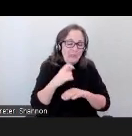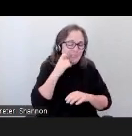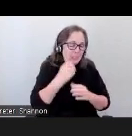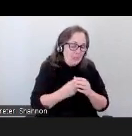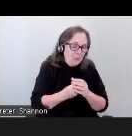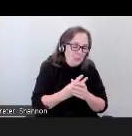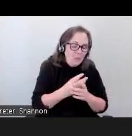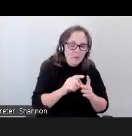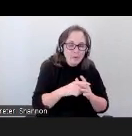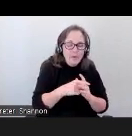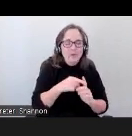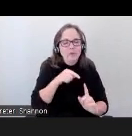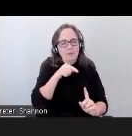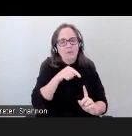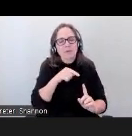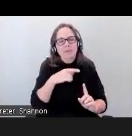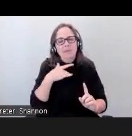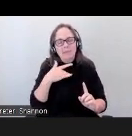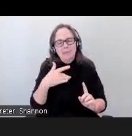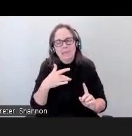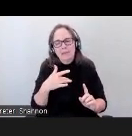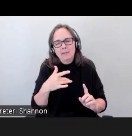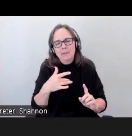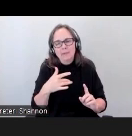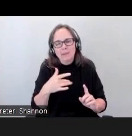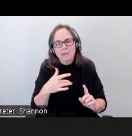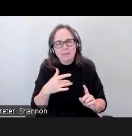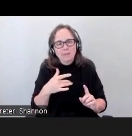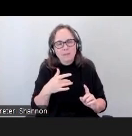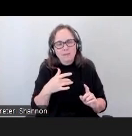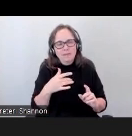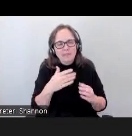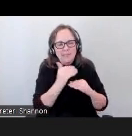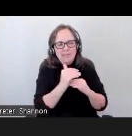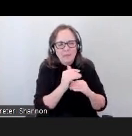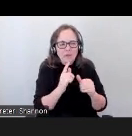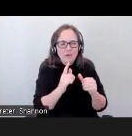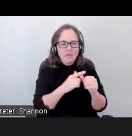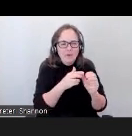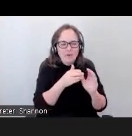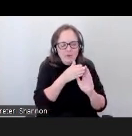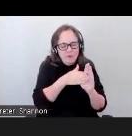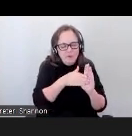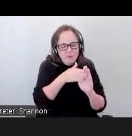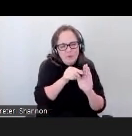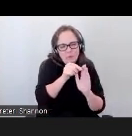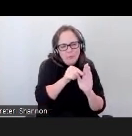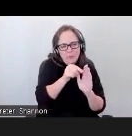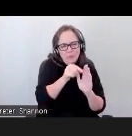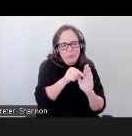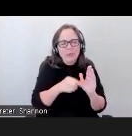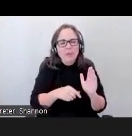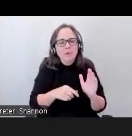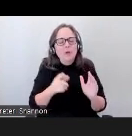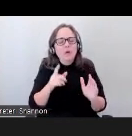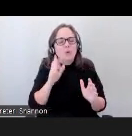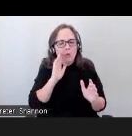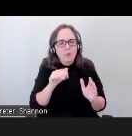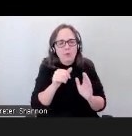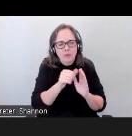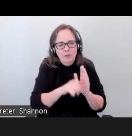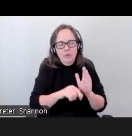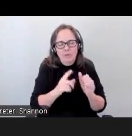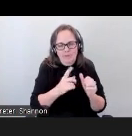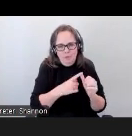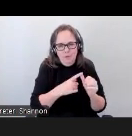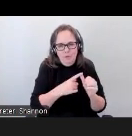cancer and usually limited to the mucosa or the first layer of your bowel, then we do surgery